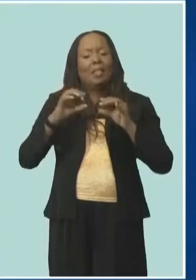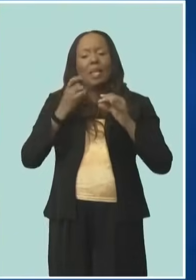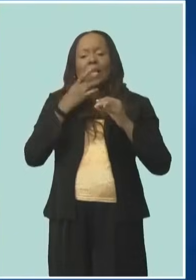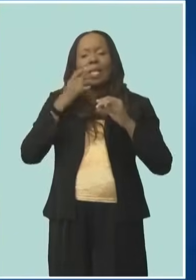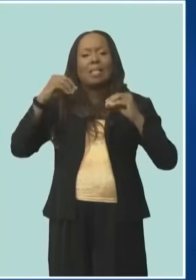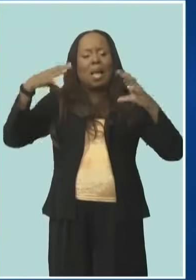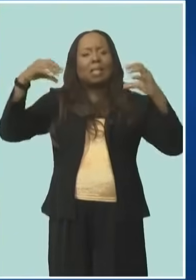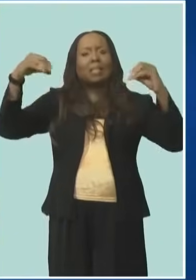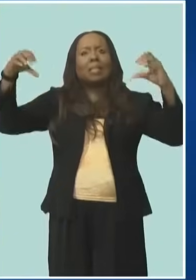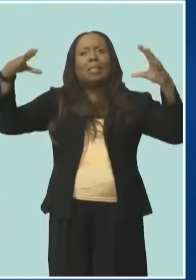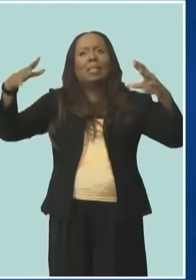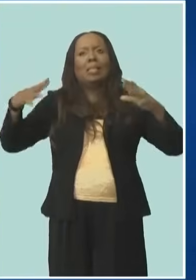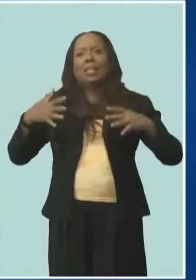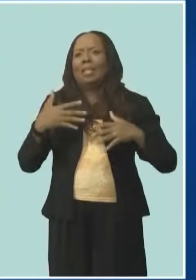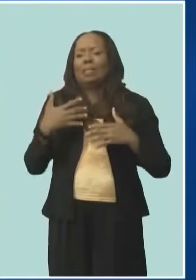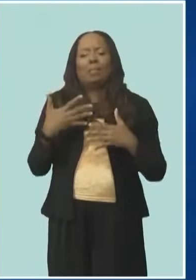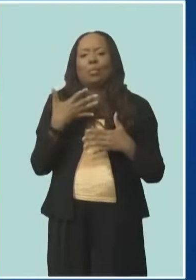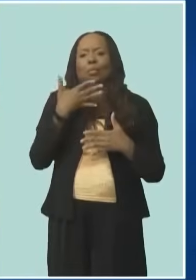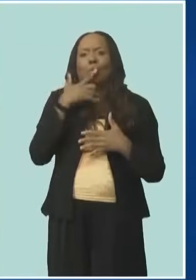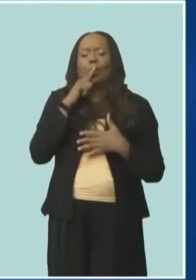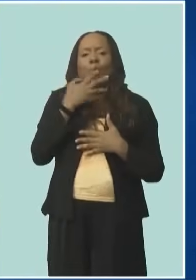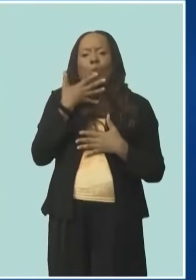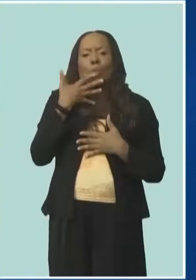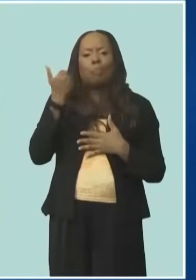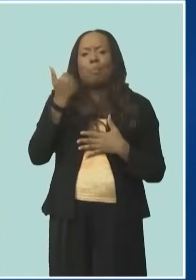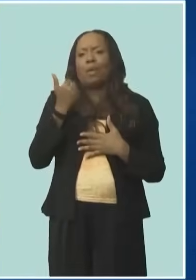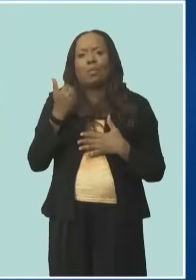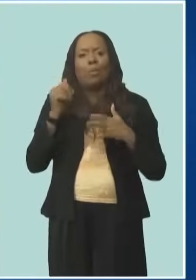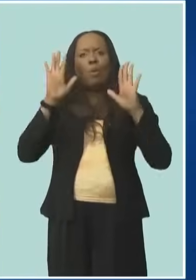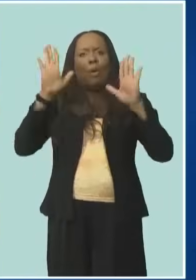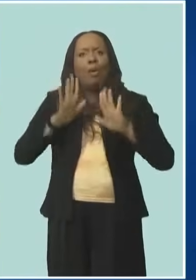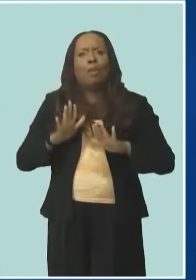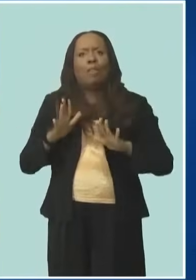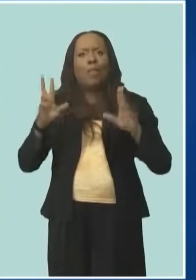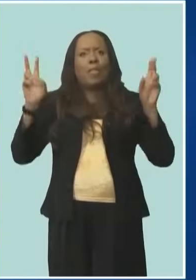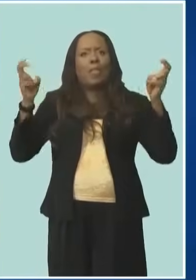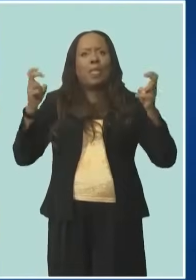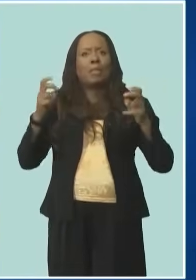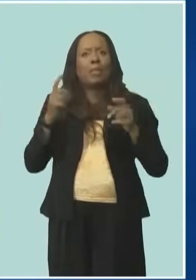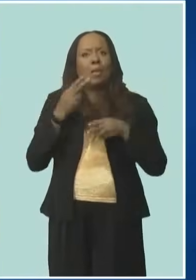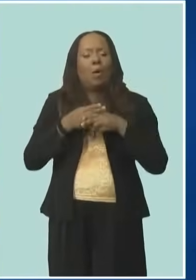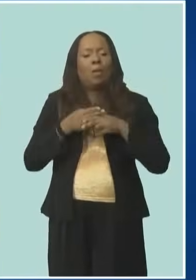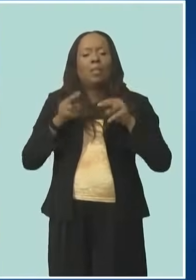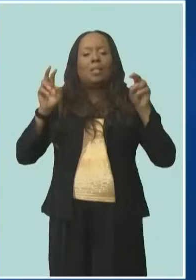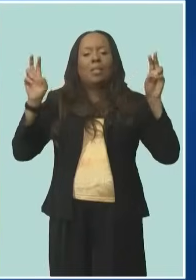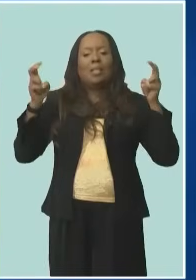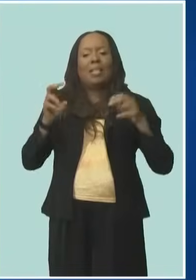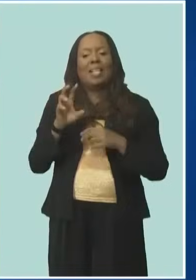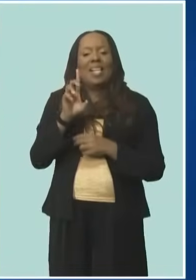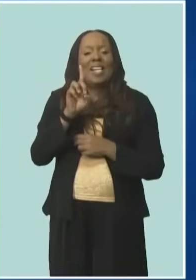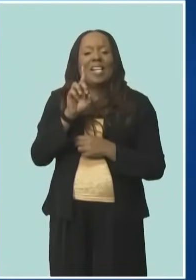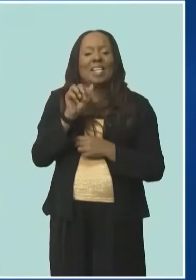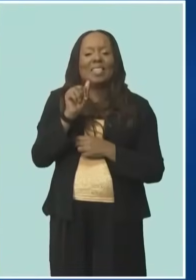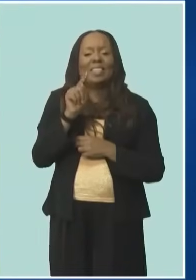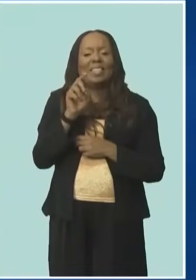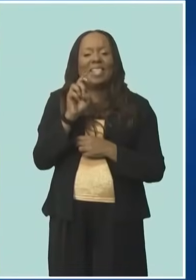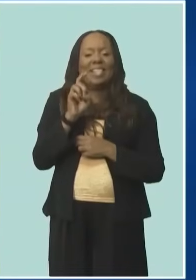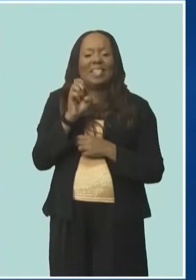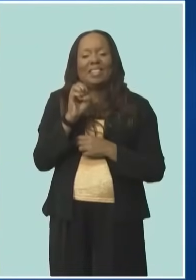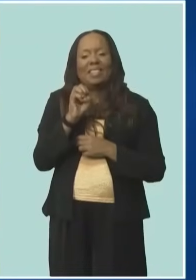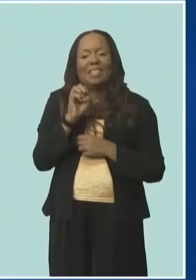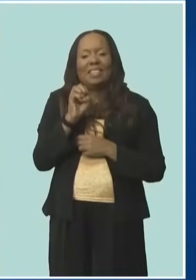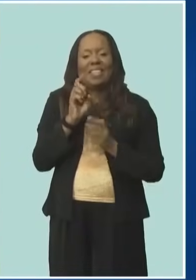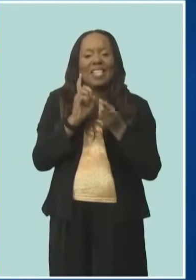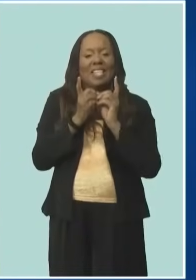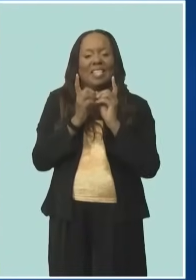mood and atmosphere, just right for the show's theme, date night. The choice of songs for the nights were ideal for a relaxing date night out